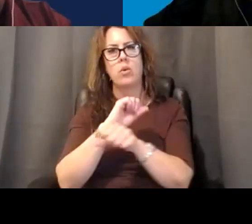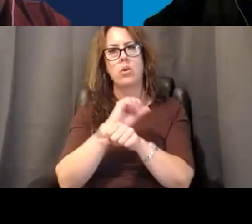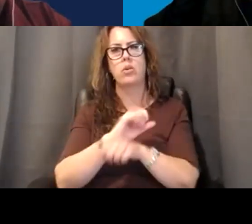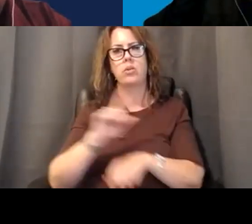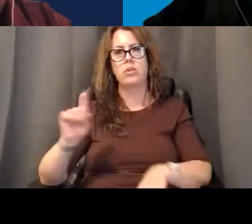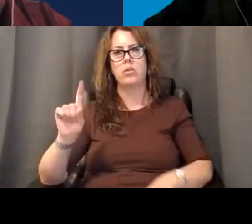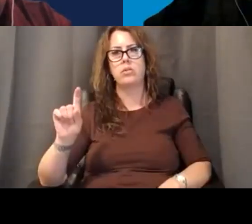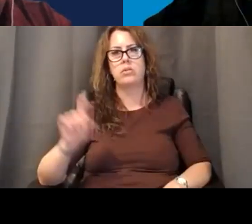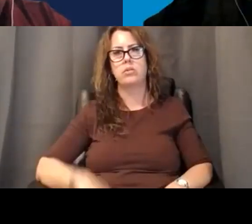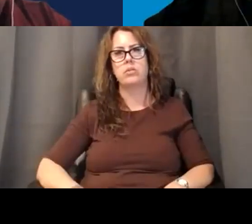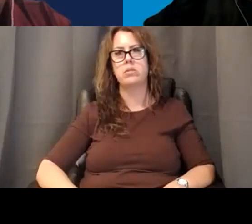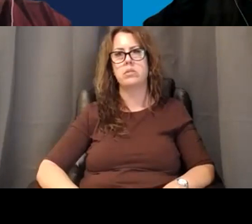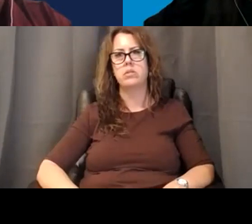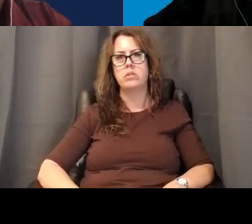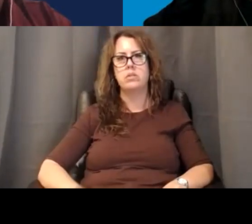You're on mute, Sam.